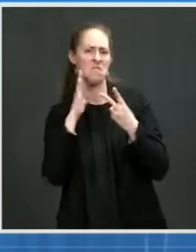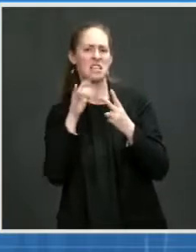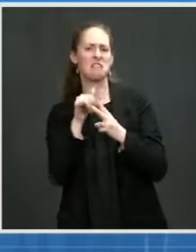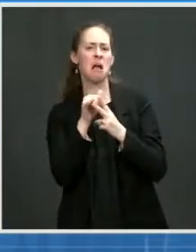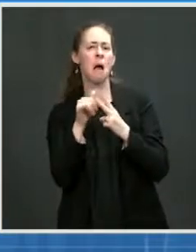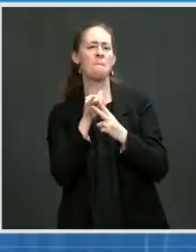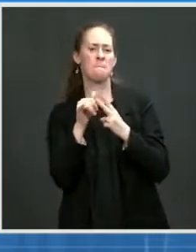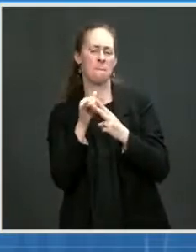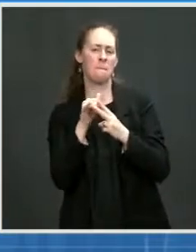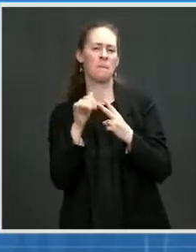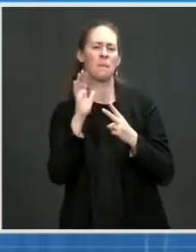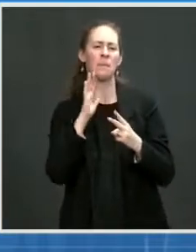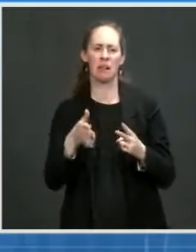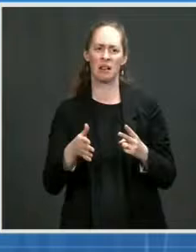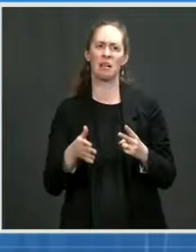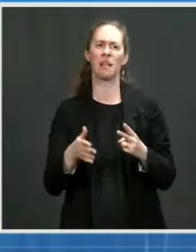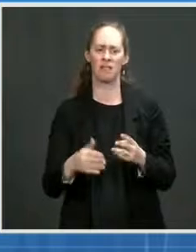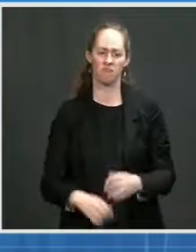good.